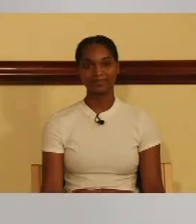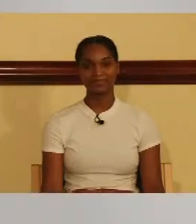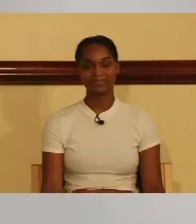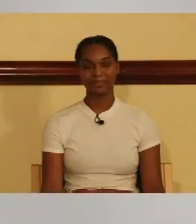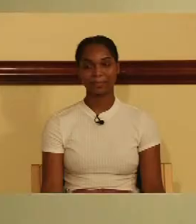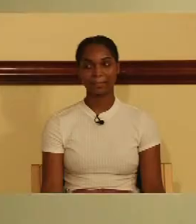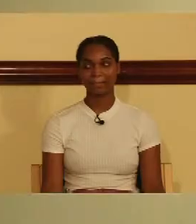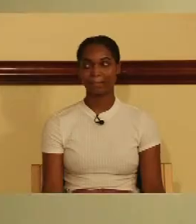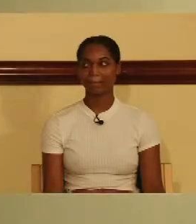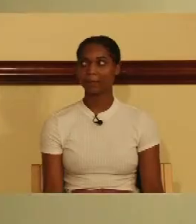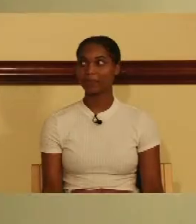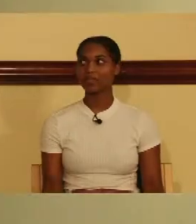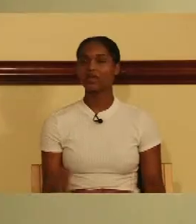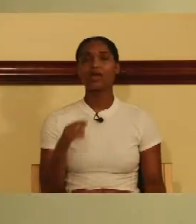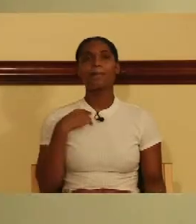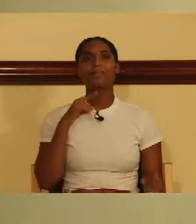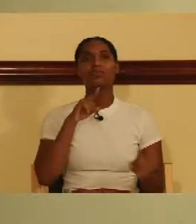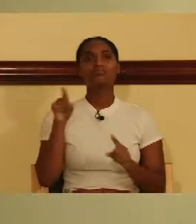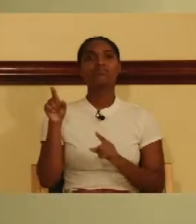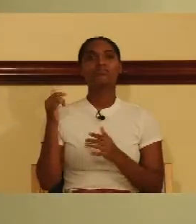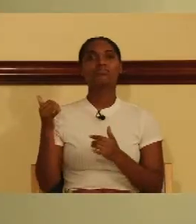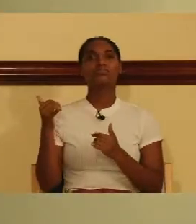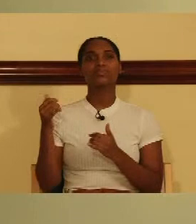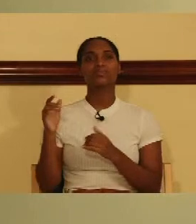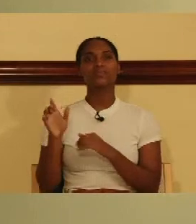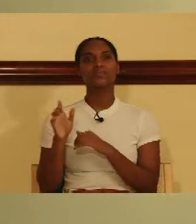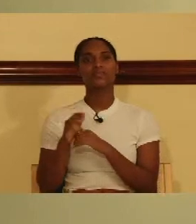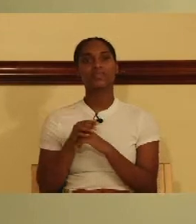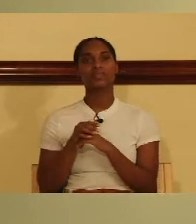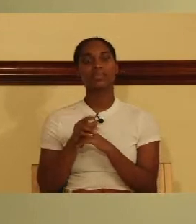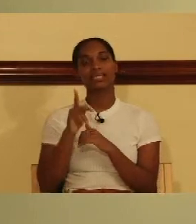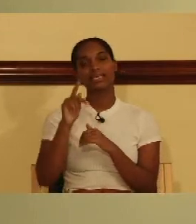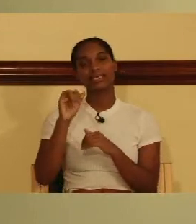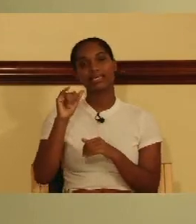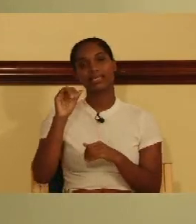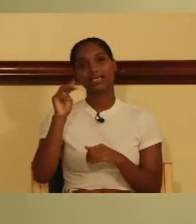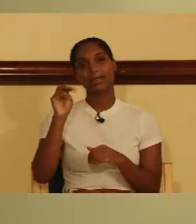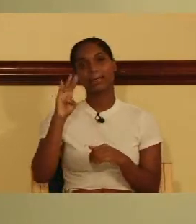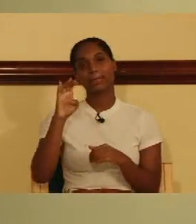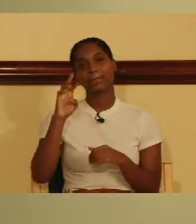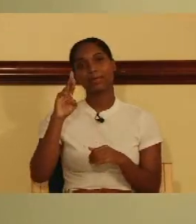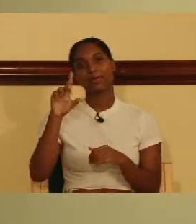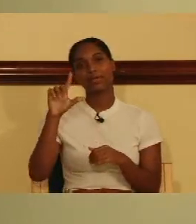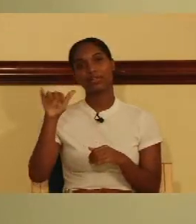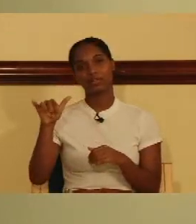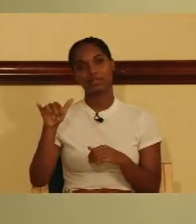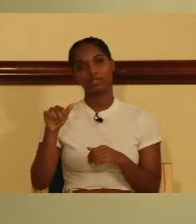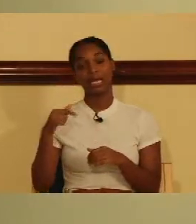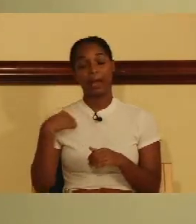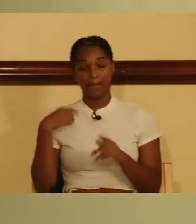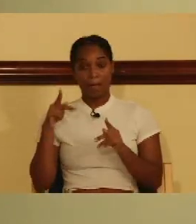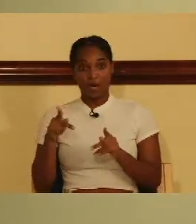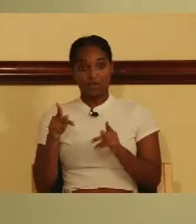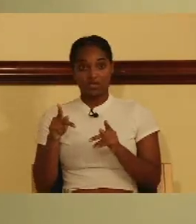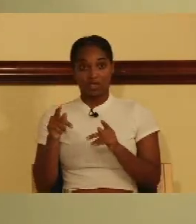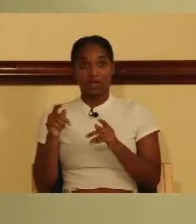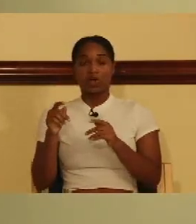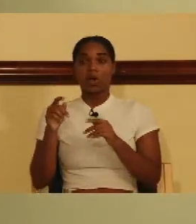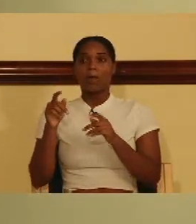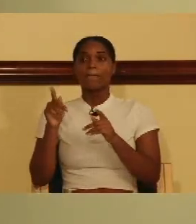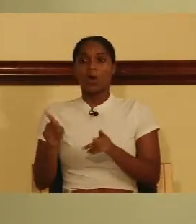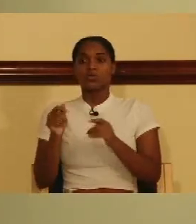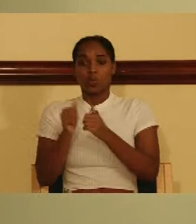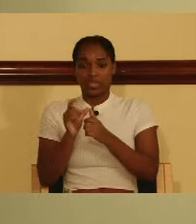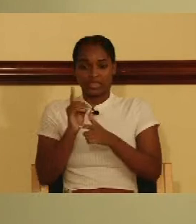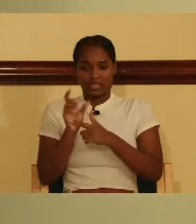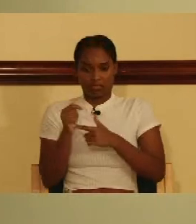All right. So let me come to you, Kimberly. I'm a person with disabilities. How do I